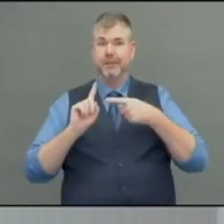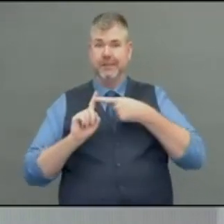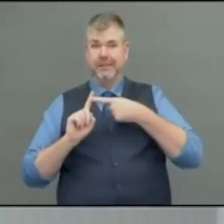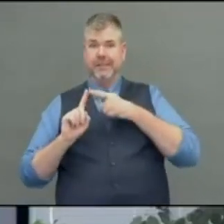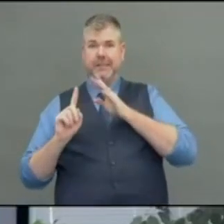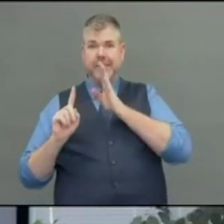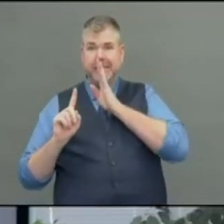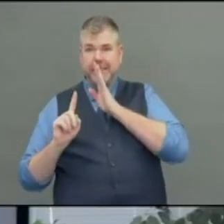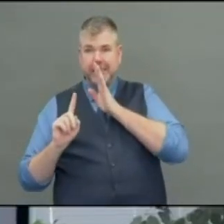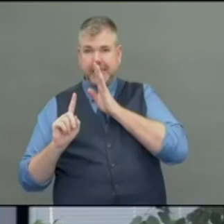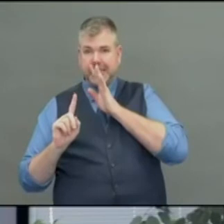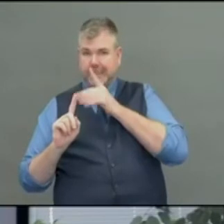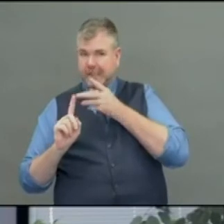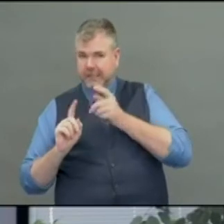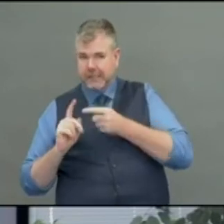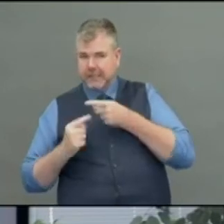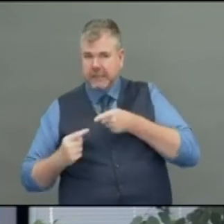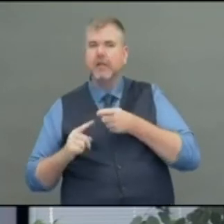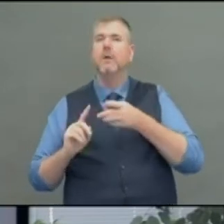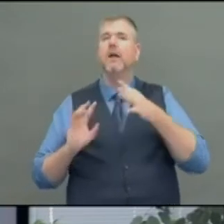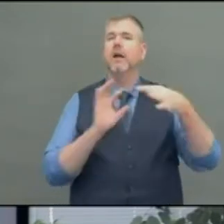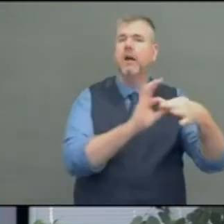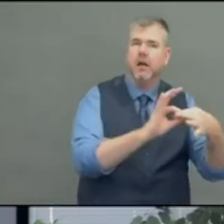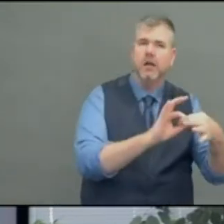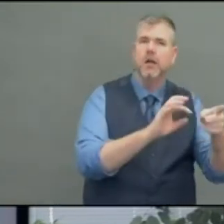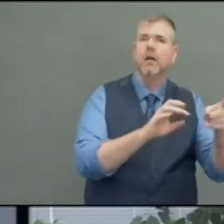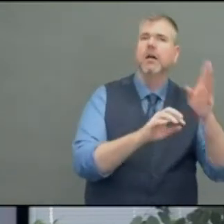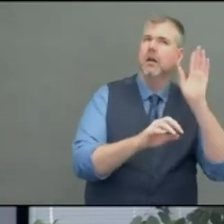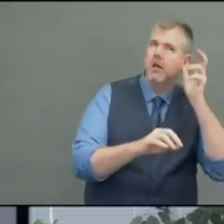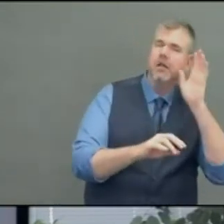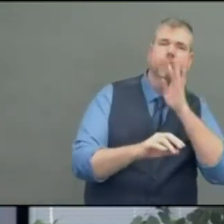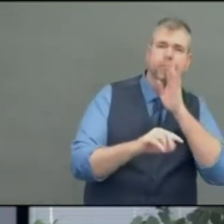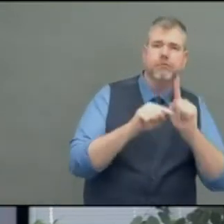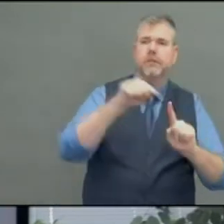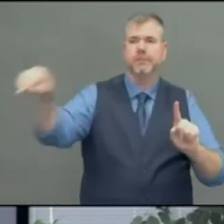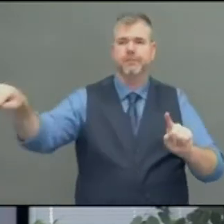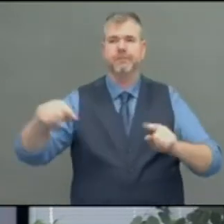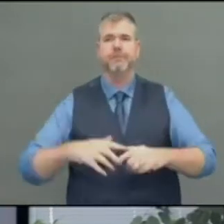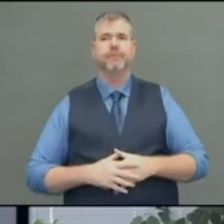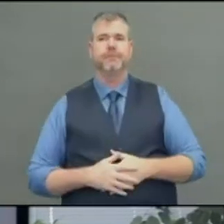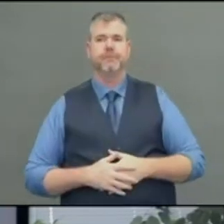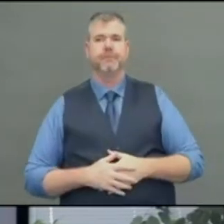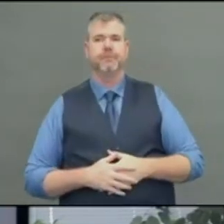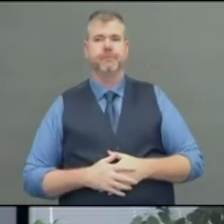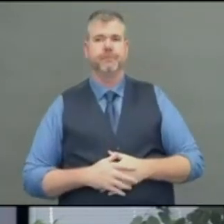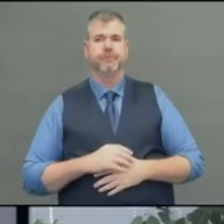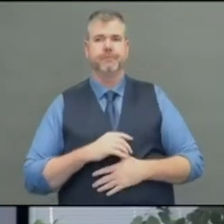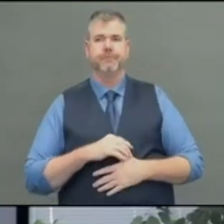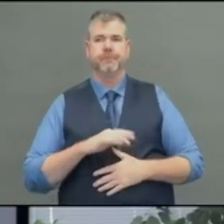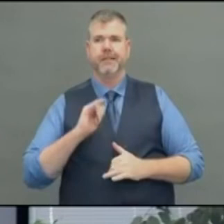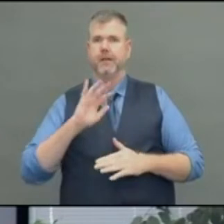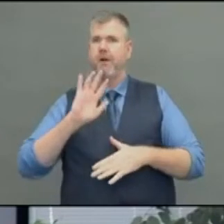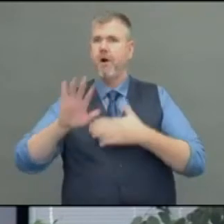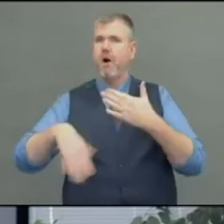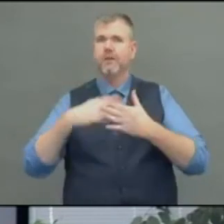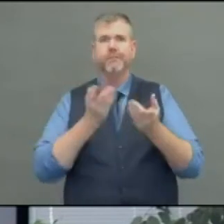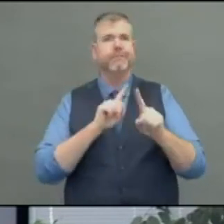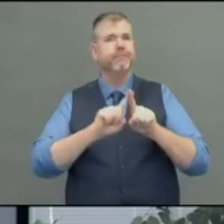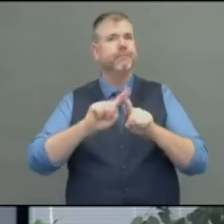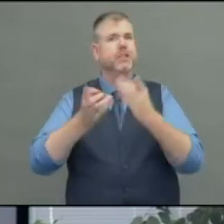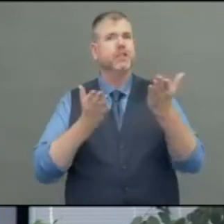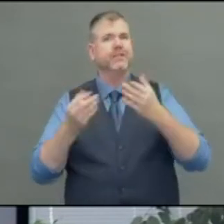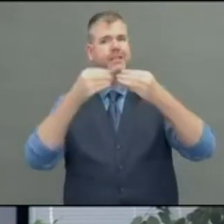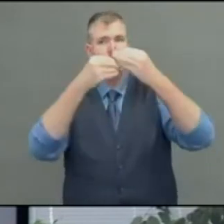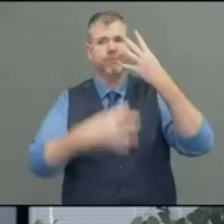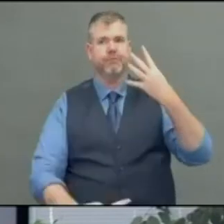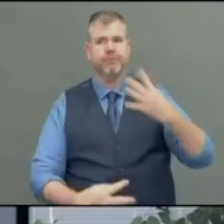Great. Thank you so much for all the services that you offer. But just to summarize everything that we have covered today,